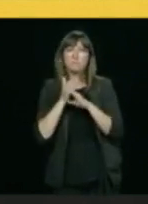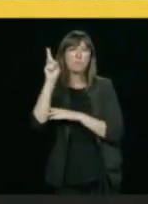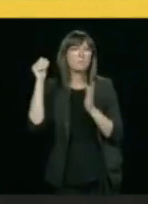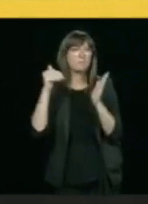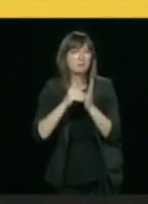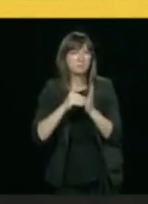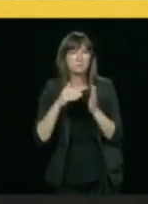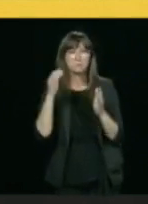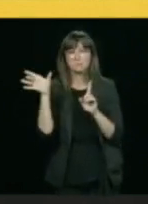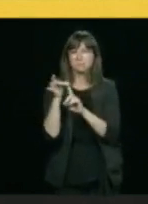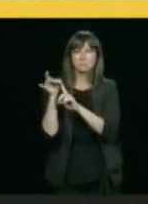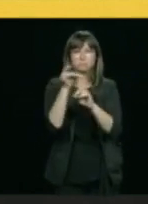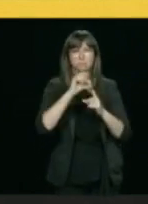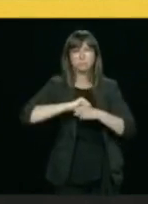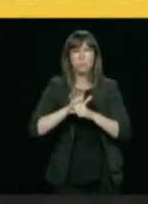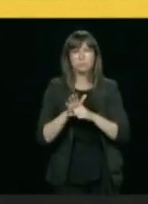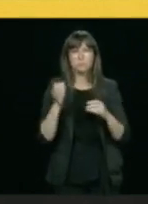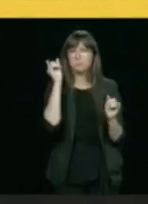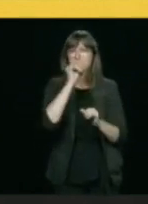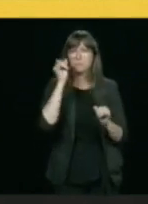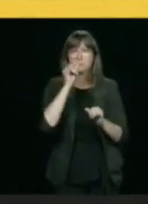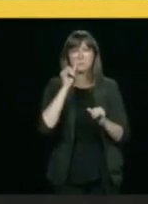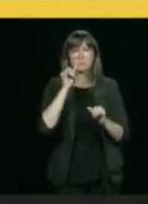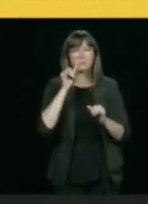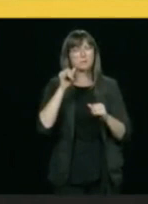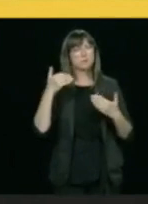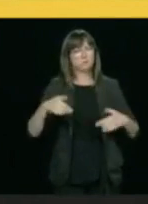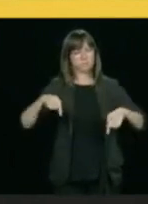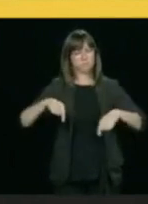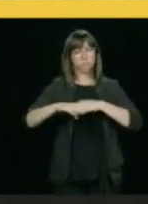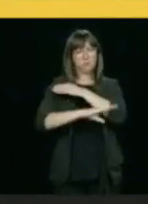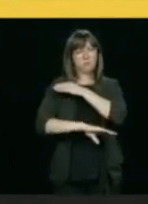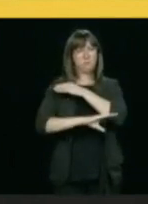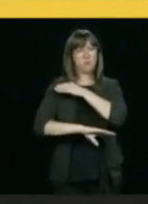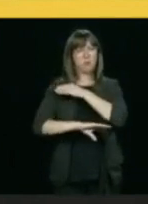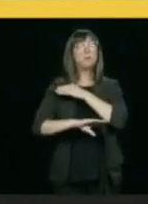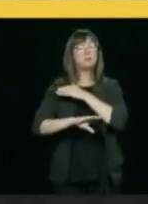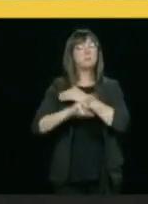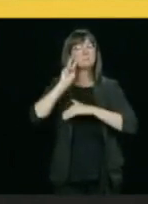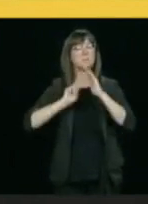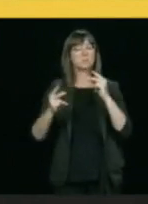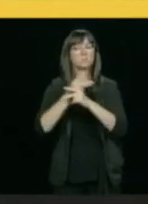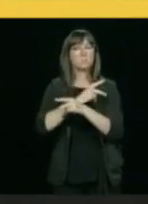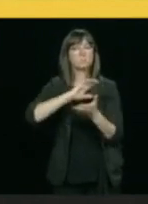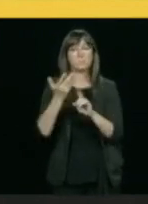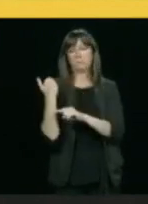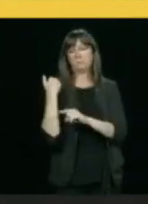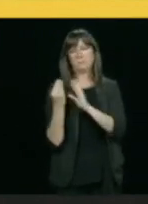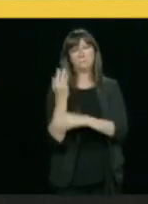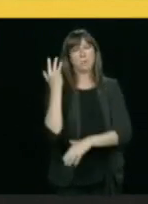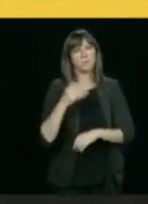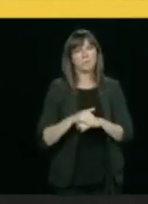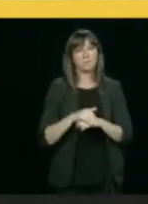1,000. We're on the brink of a fall that could be much worse than the spring. I know this isn't the news that